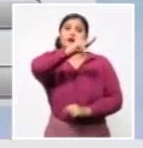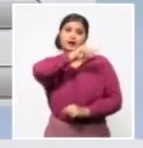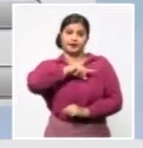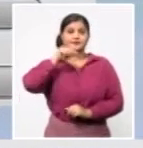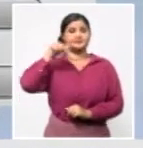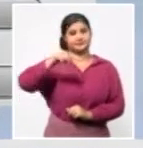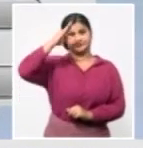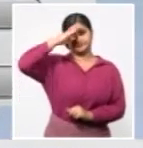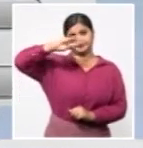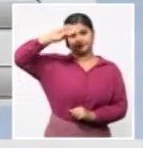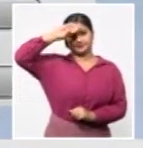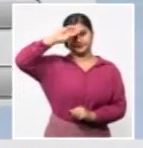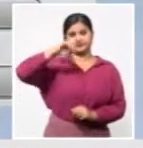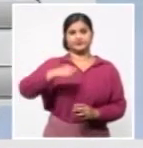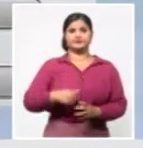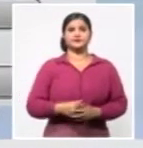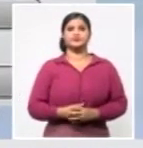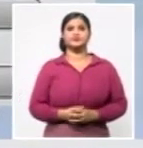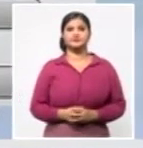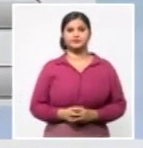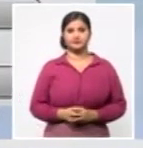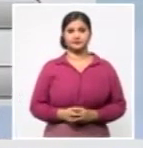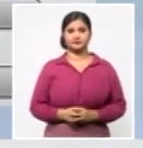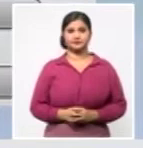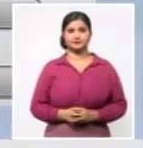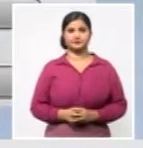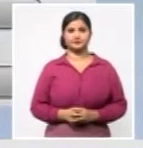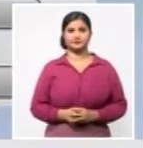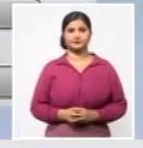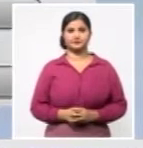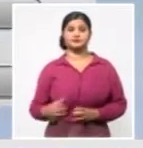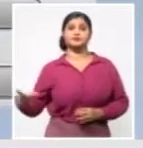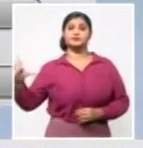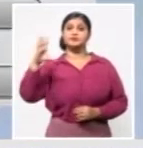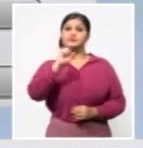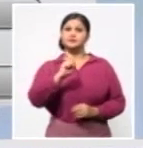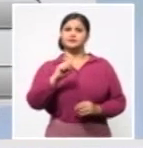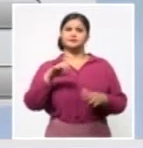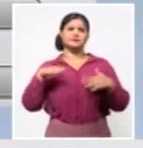isolate cases and trace their contacts. In Havana,